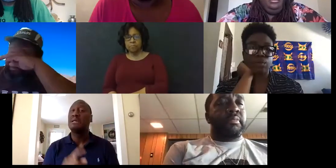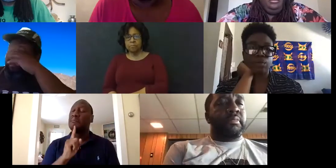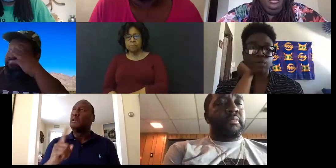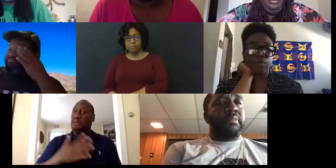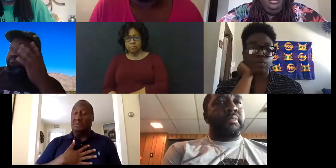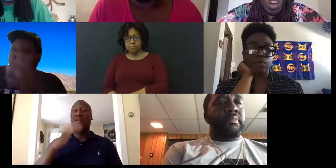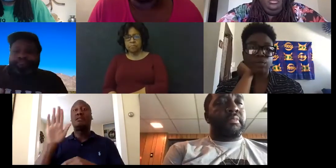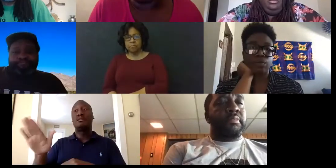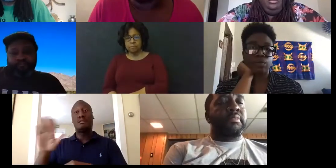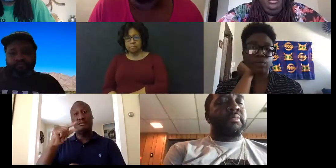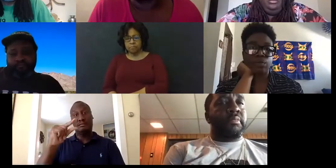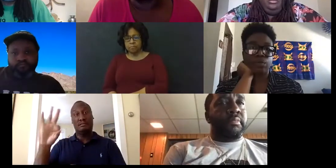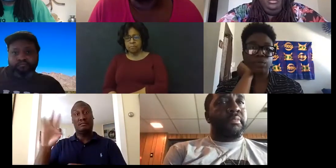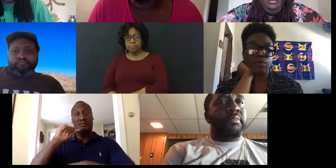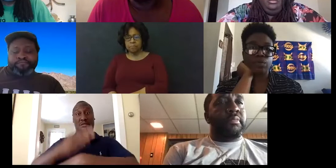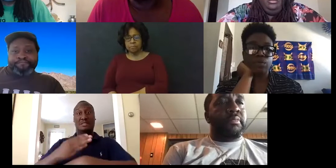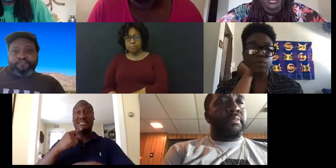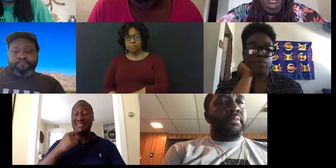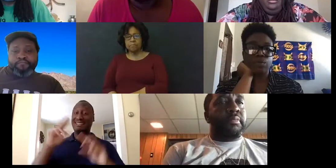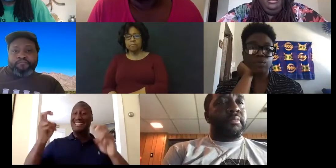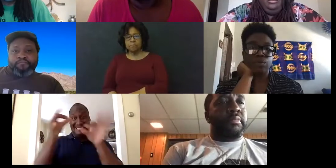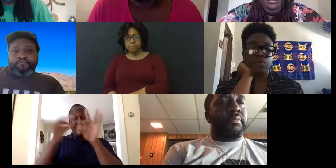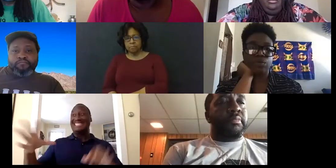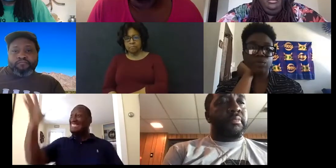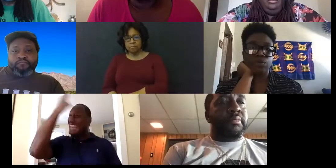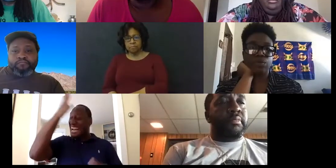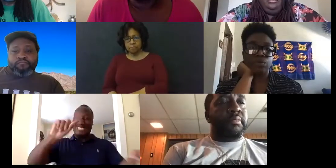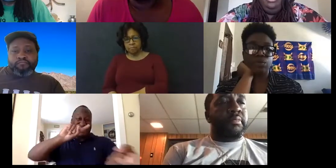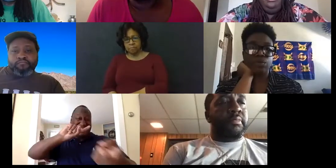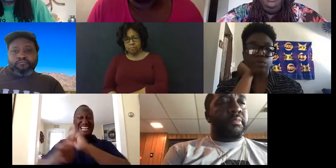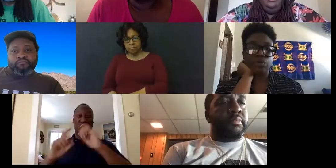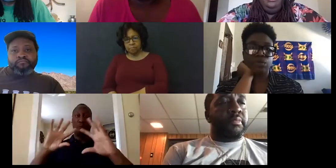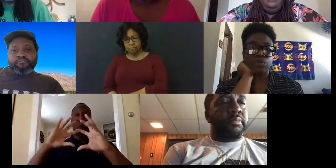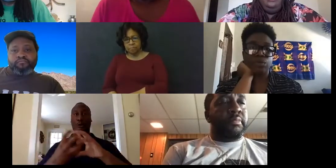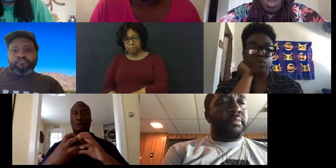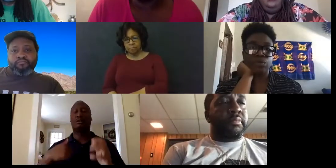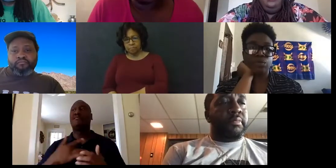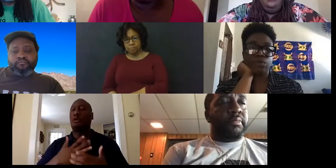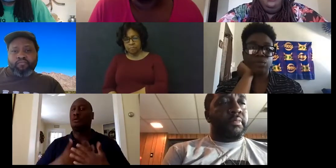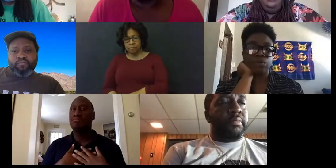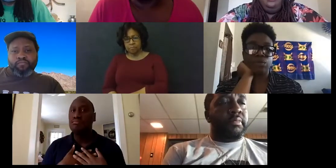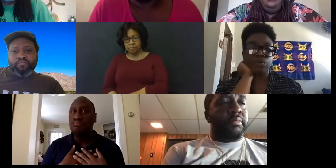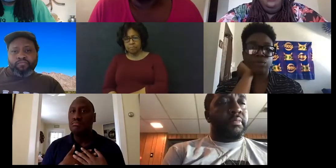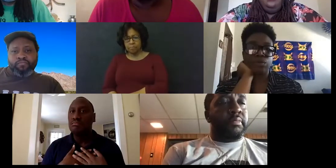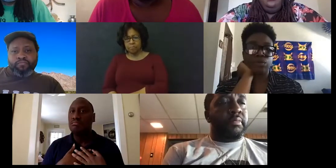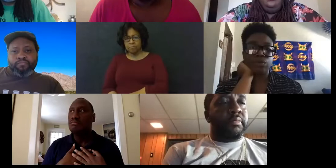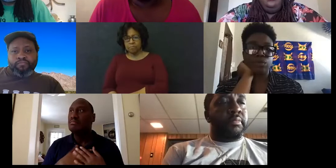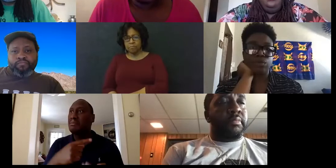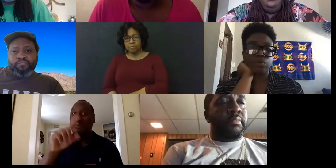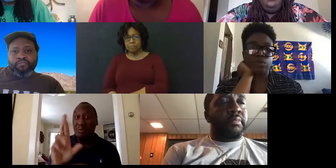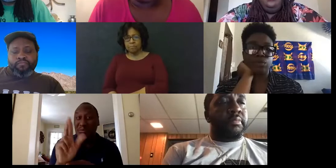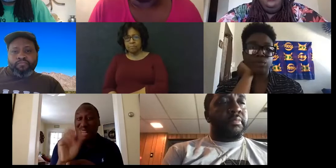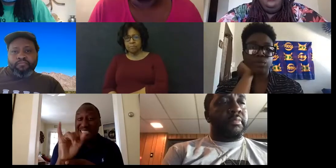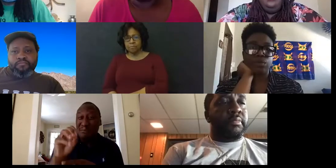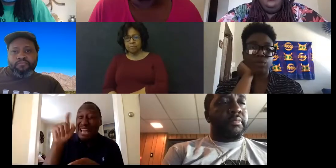away and not ignore it. You know, just as George Floyd said, you know, her